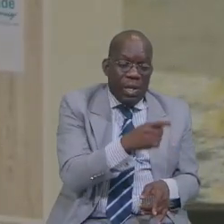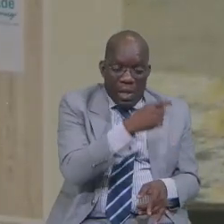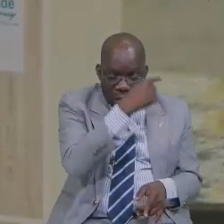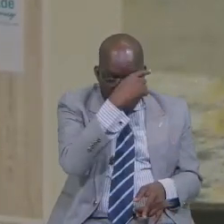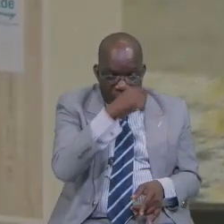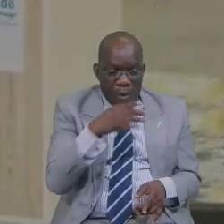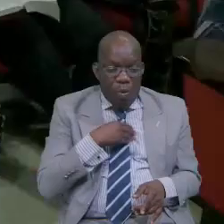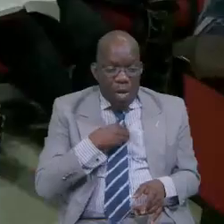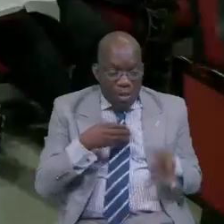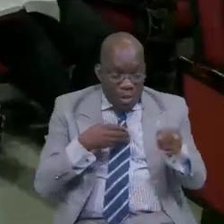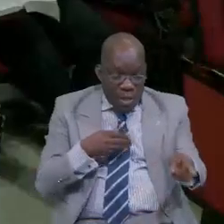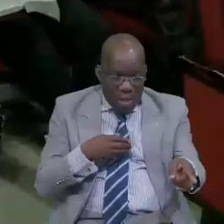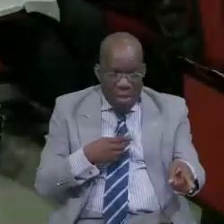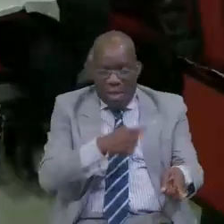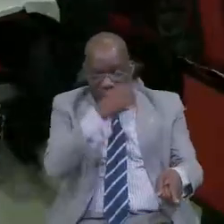black keys.